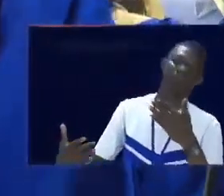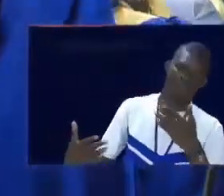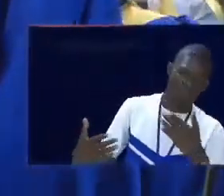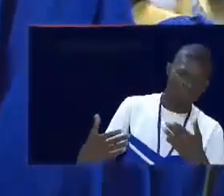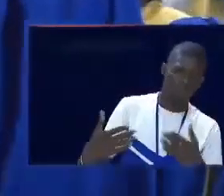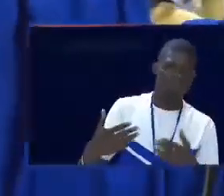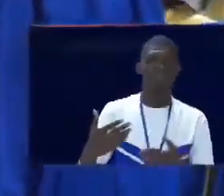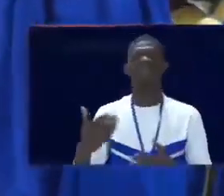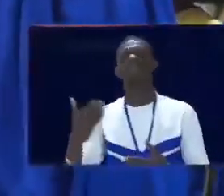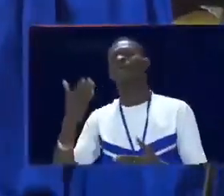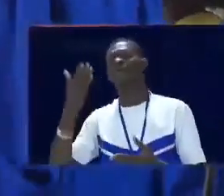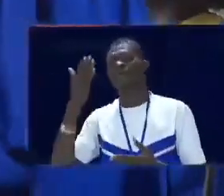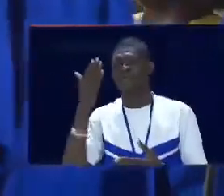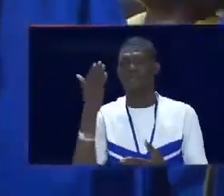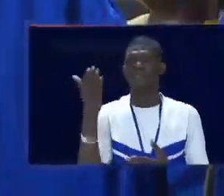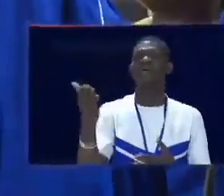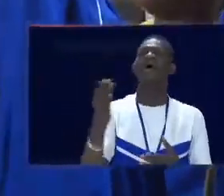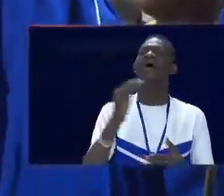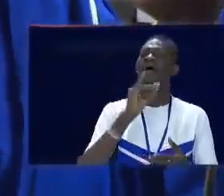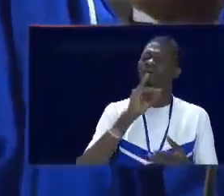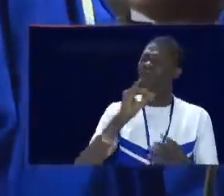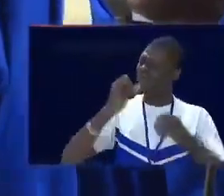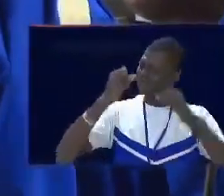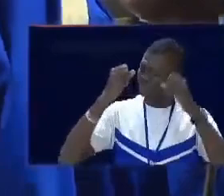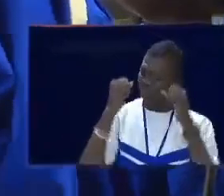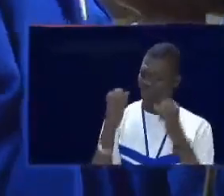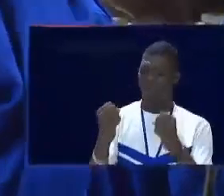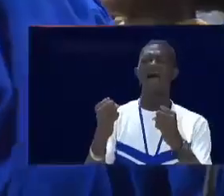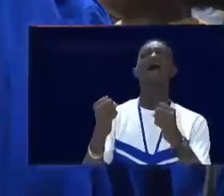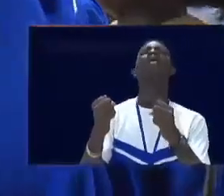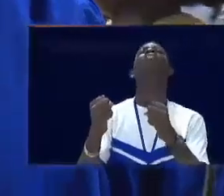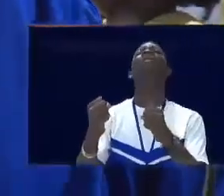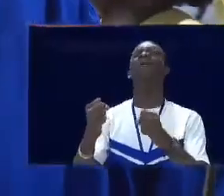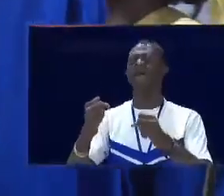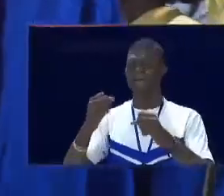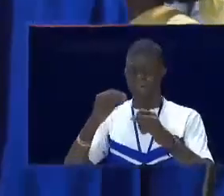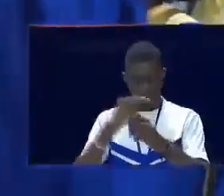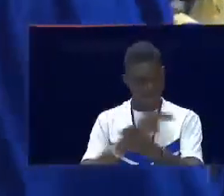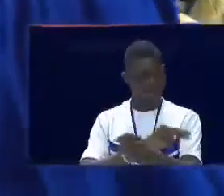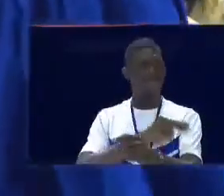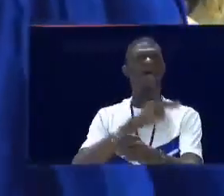the blood. There is power